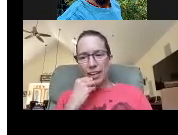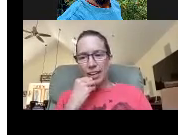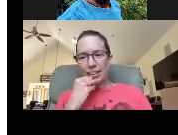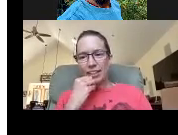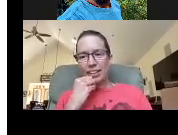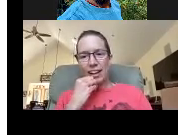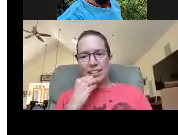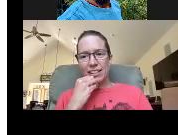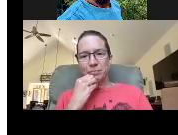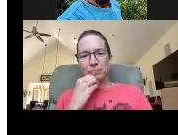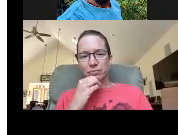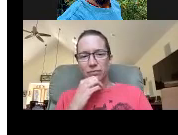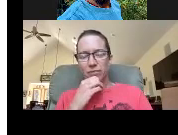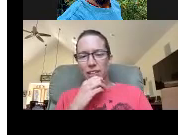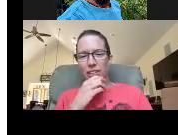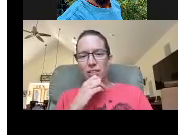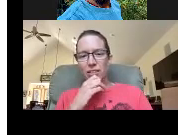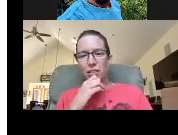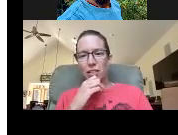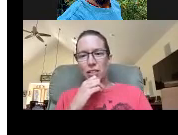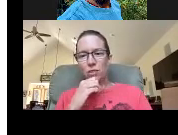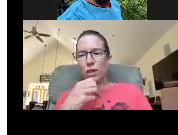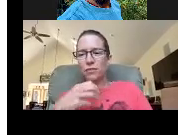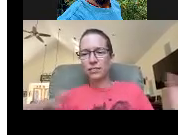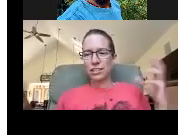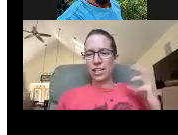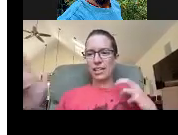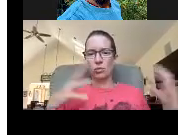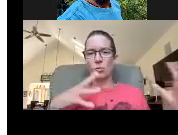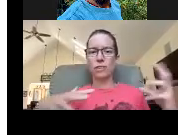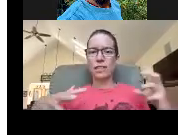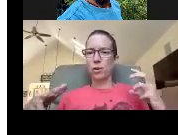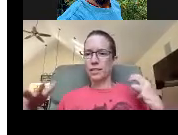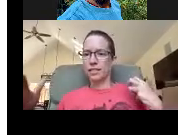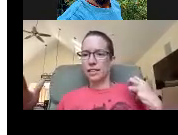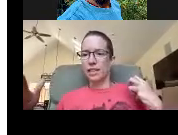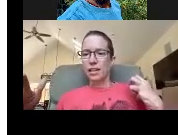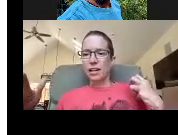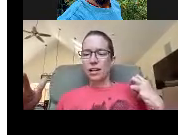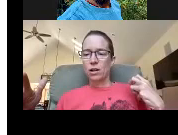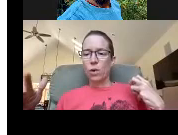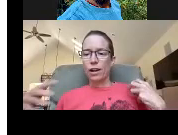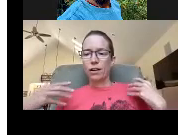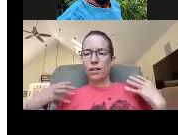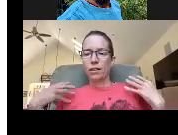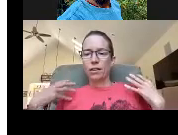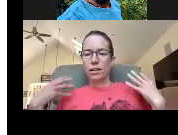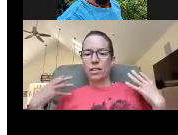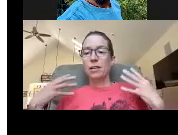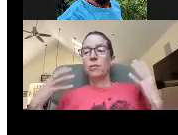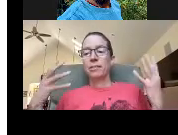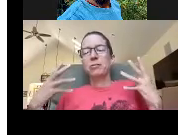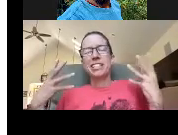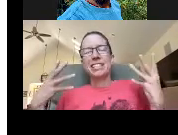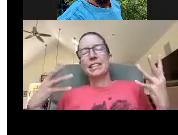to land and housing is one of give and take. It's one of reciprocity, where